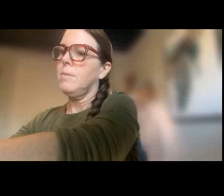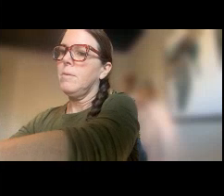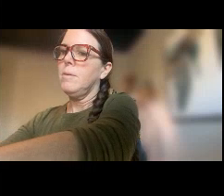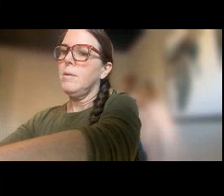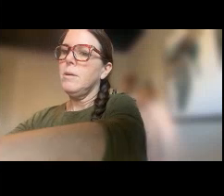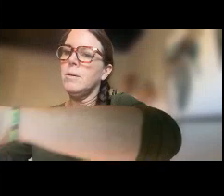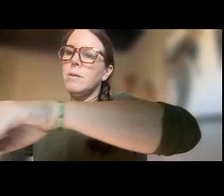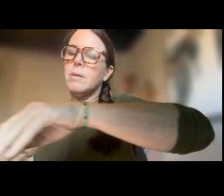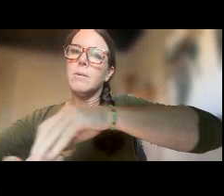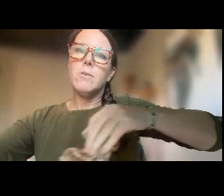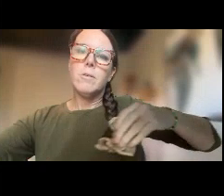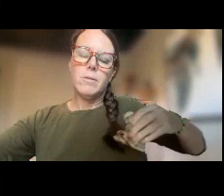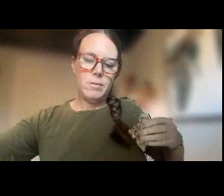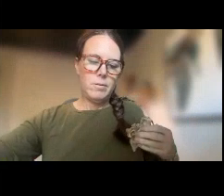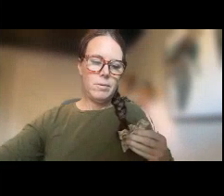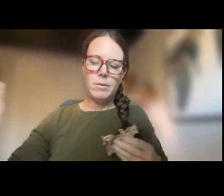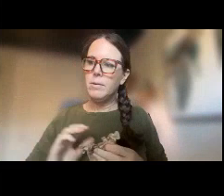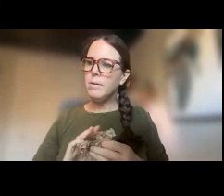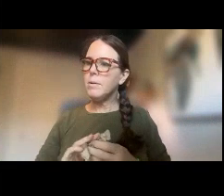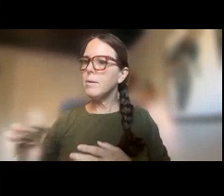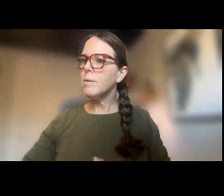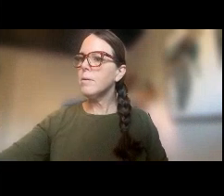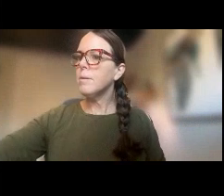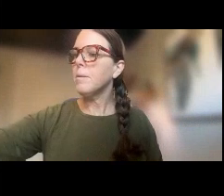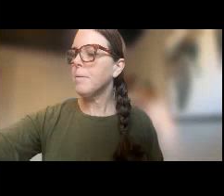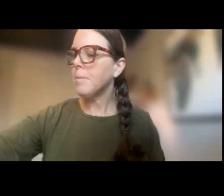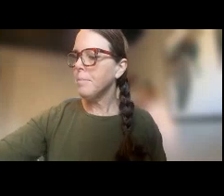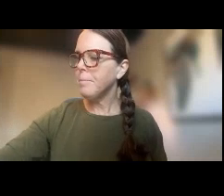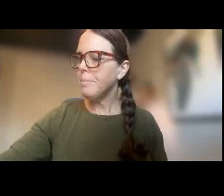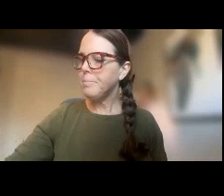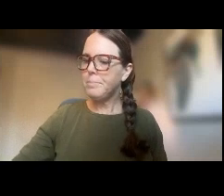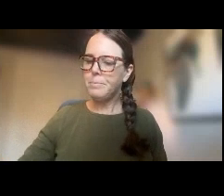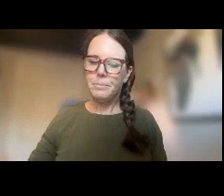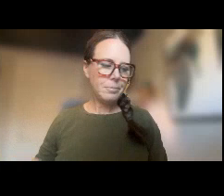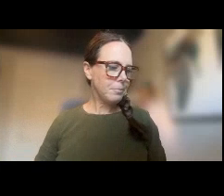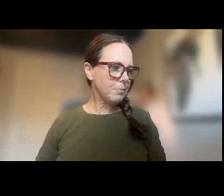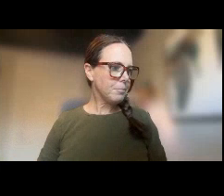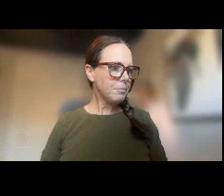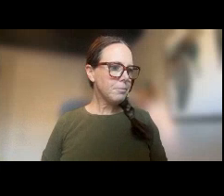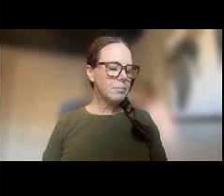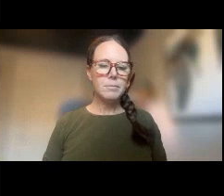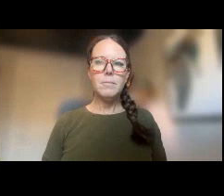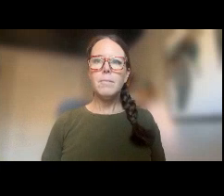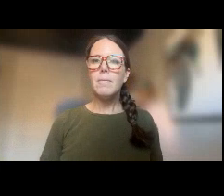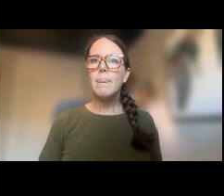Yeah. Oh, man, right. Sure, it's sorry. I forgot about that. Sometime